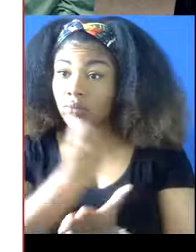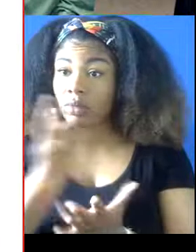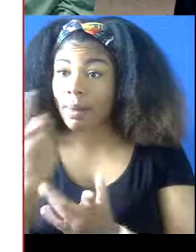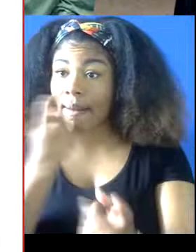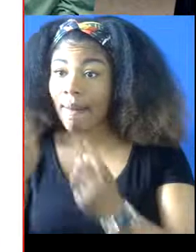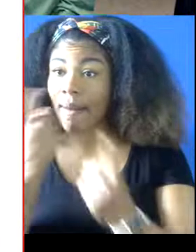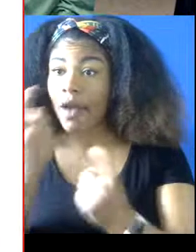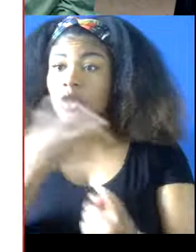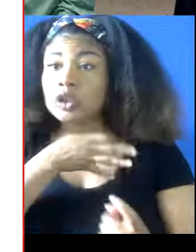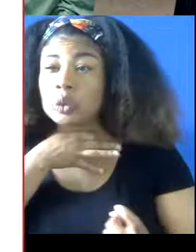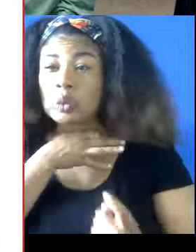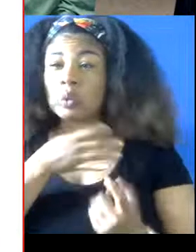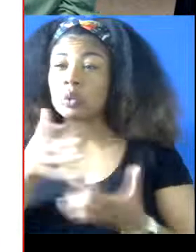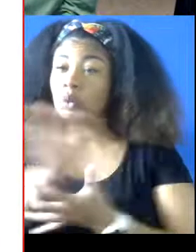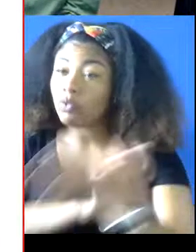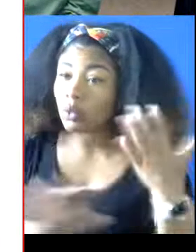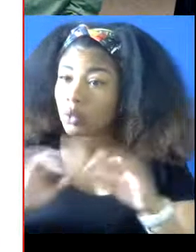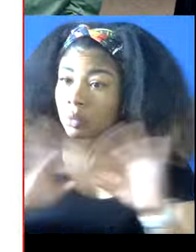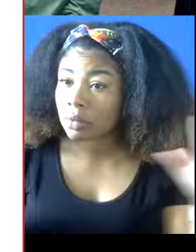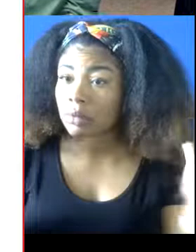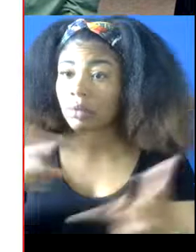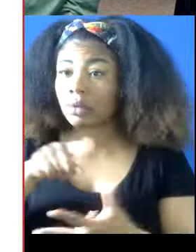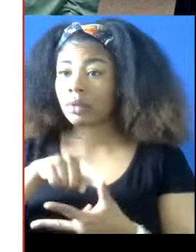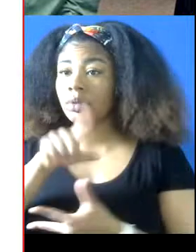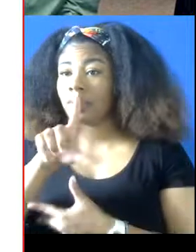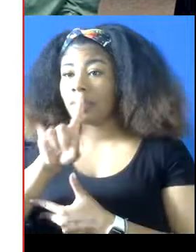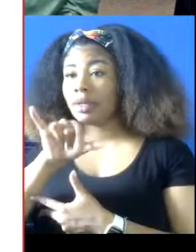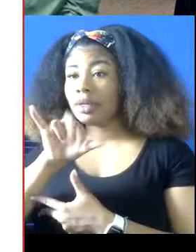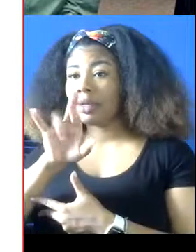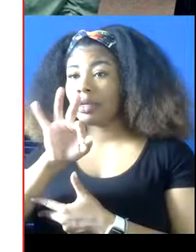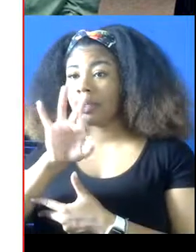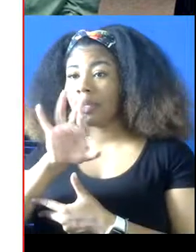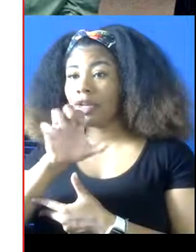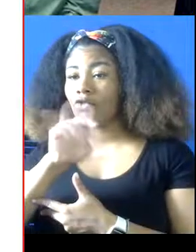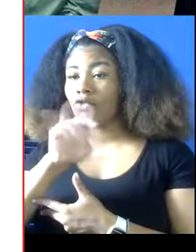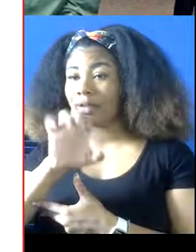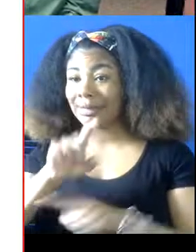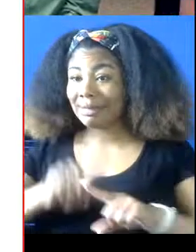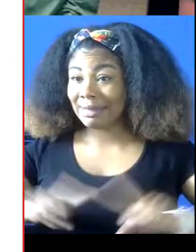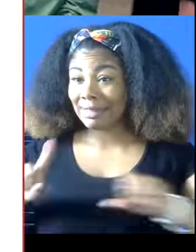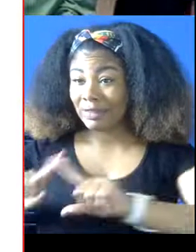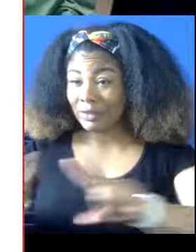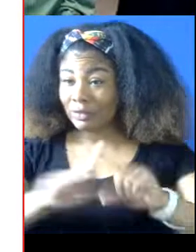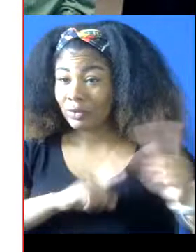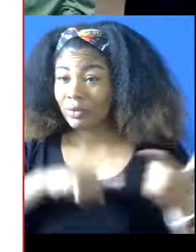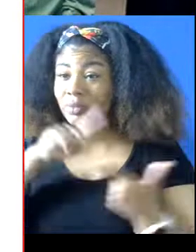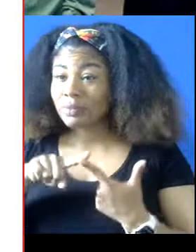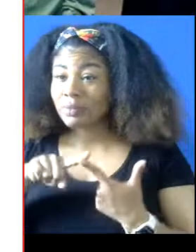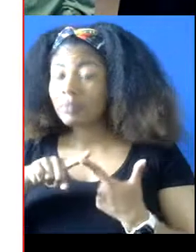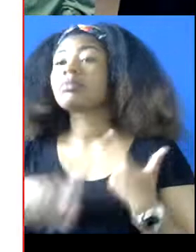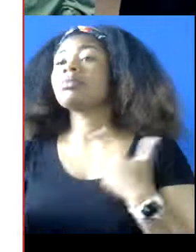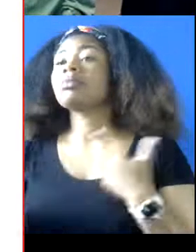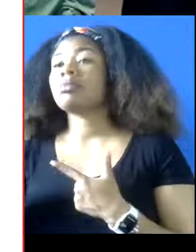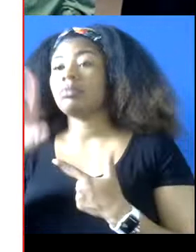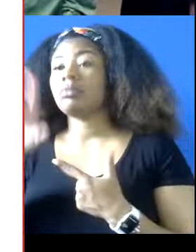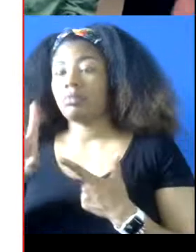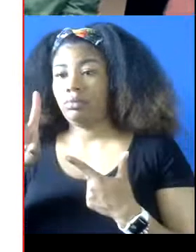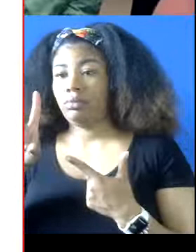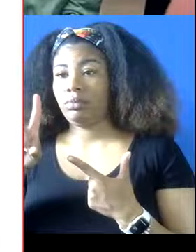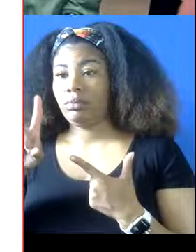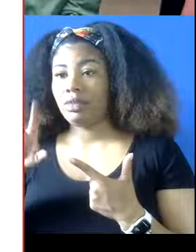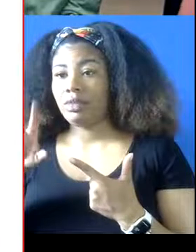Differences, divergence, and diversity. Any questions in the chat, Dr. Radcliffe? Not